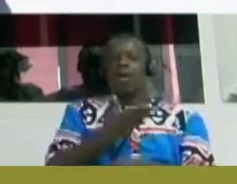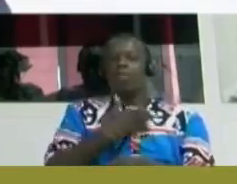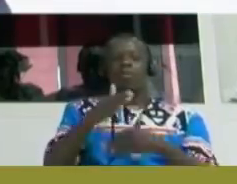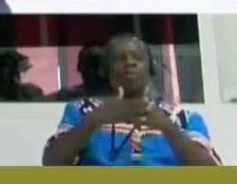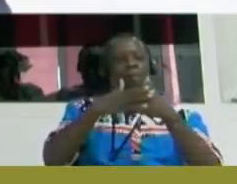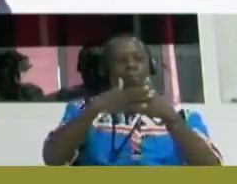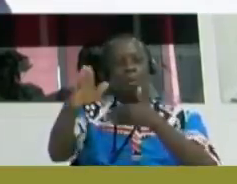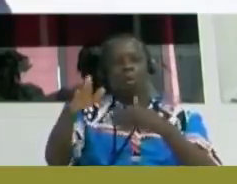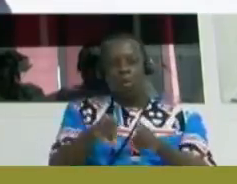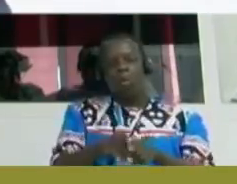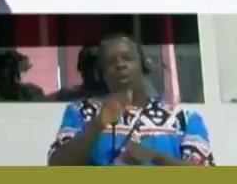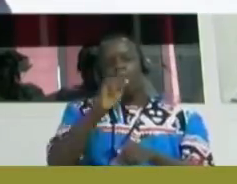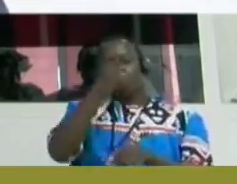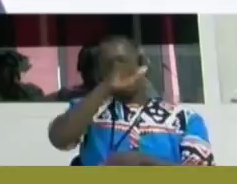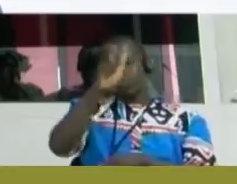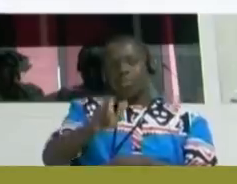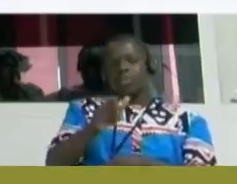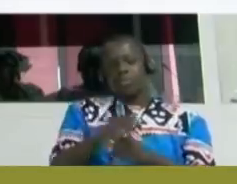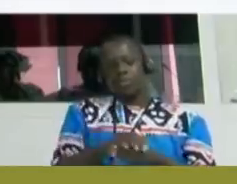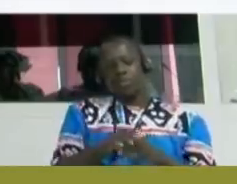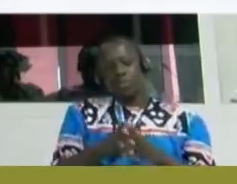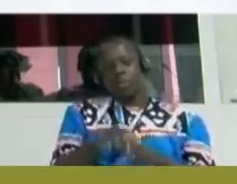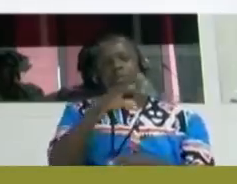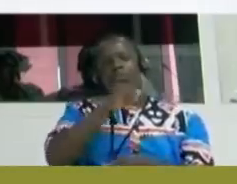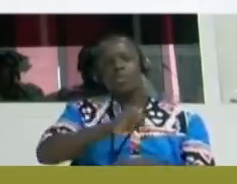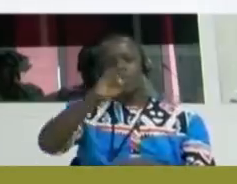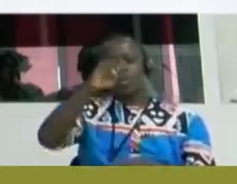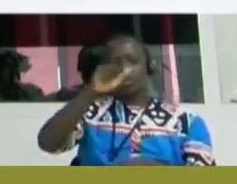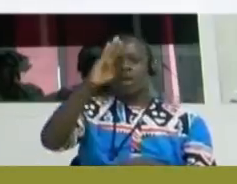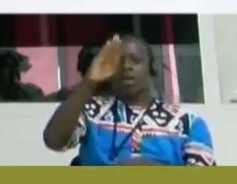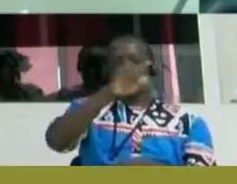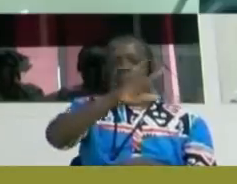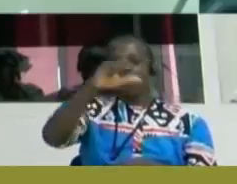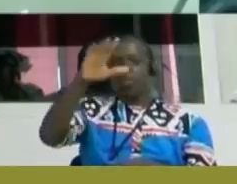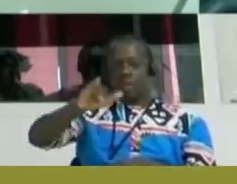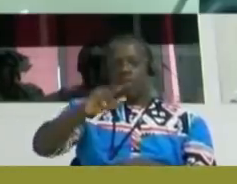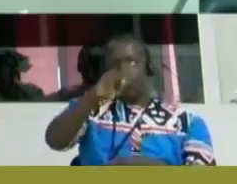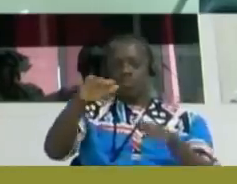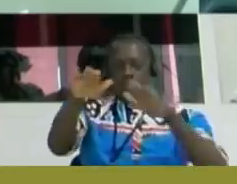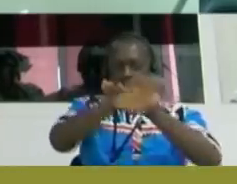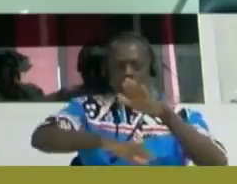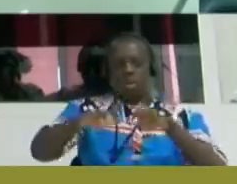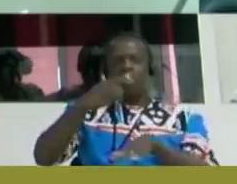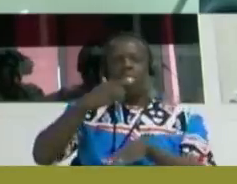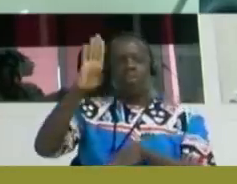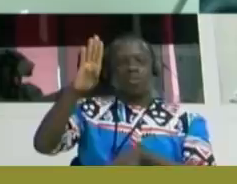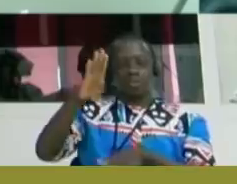could have come out alive. Mr. Sabally, yeah. You are under oath. Okay.